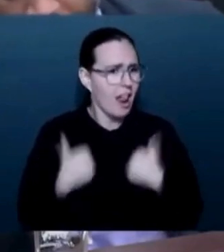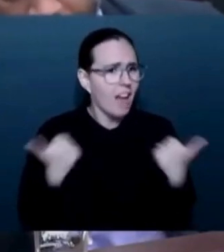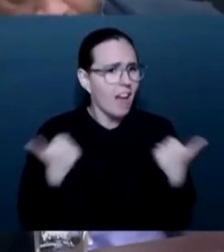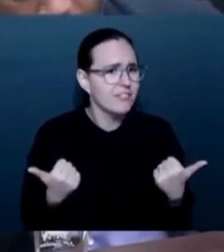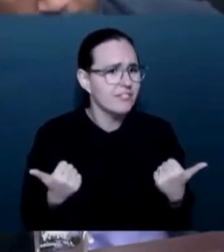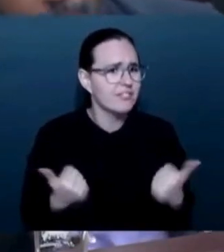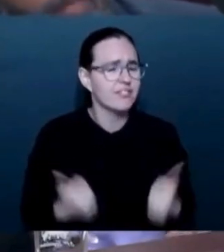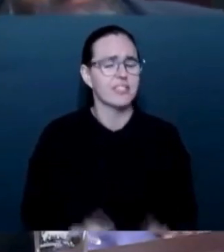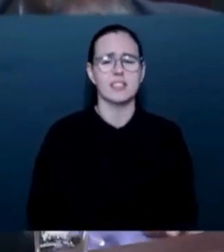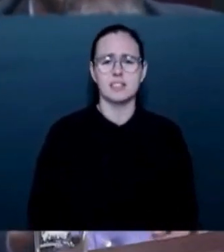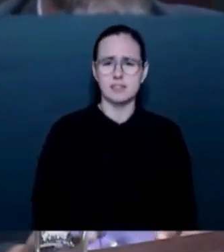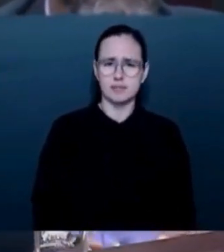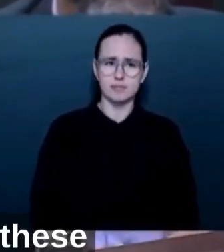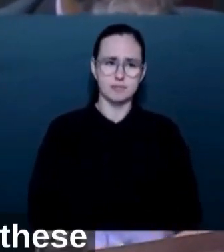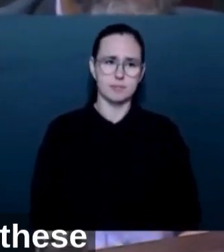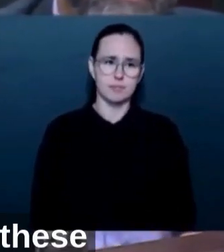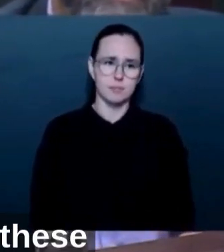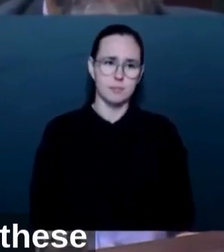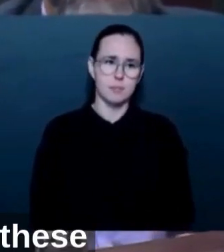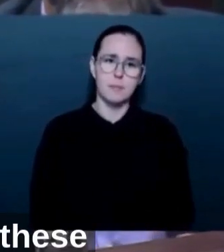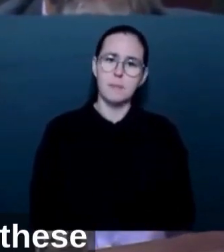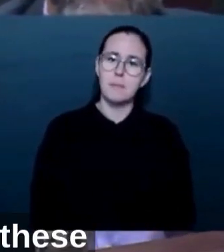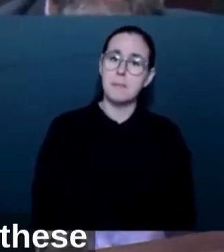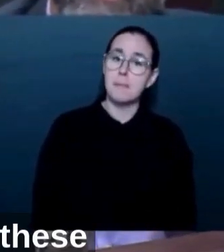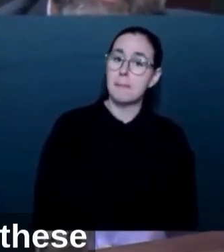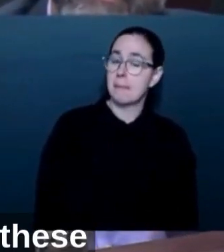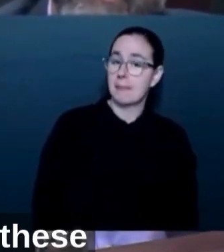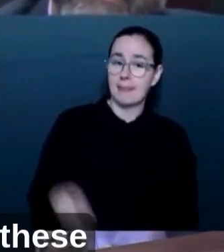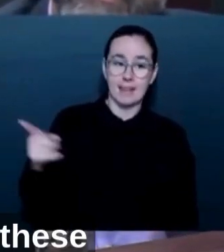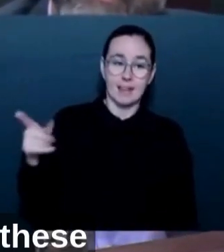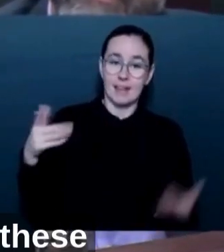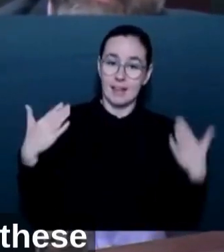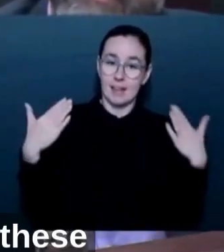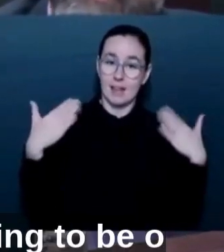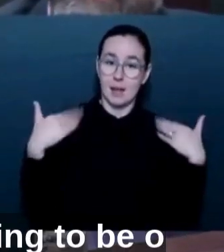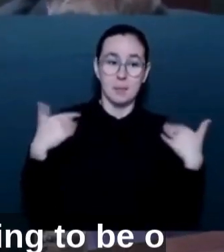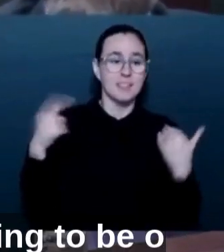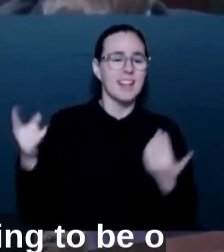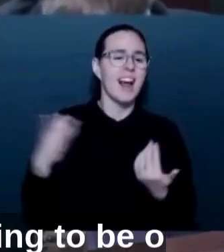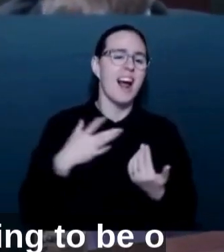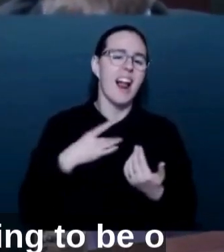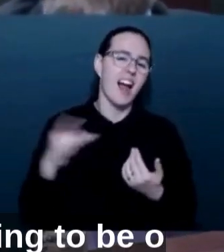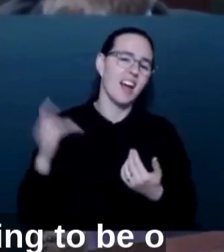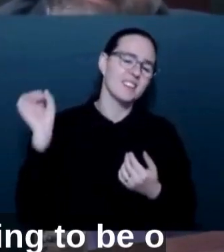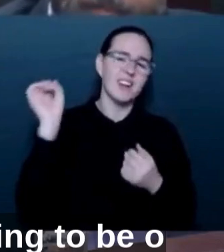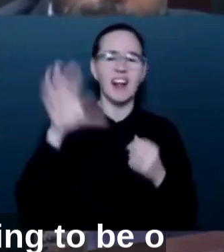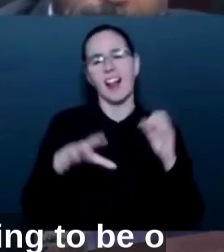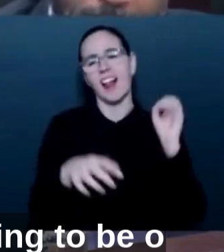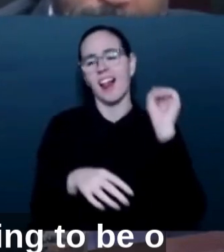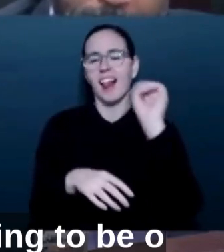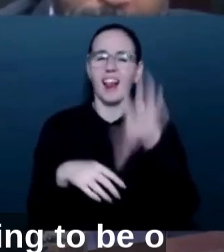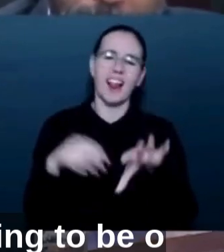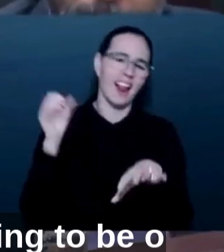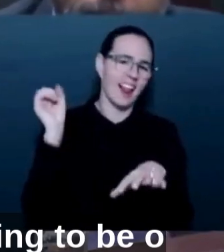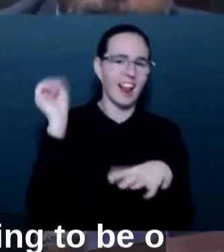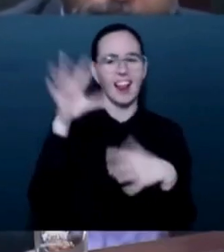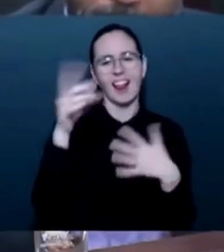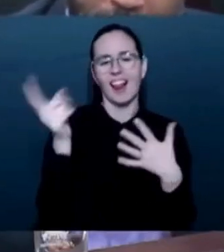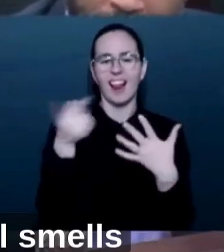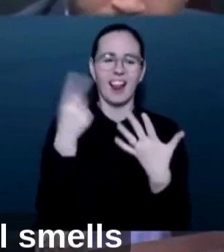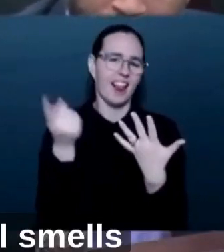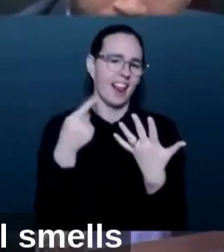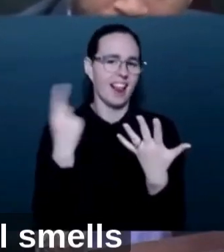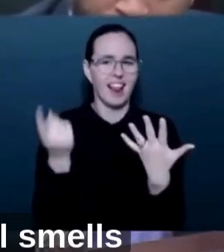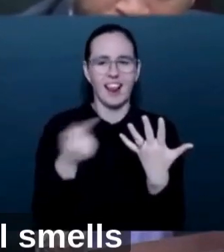Mr. Speaker, the minister likes to throw around these words like dressing on his word salad to convince Albertans that coal mining on the eastern slopes is going to be